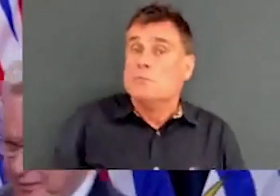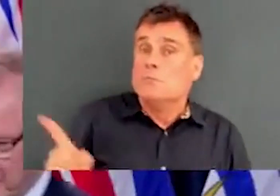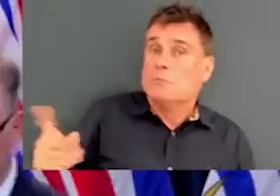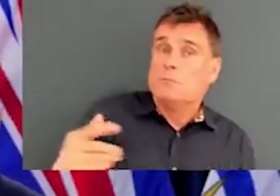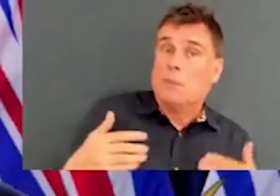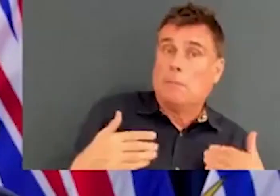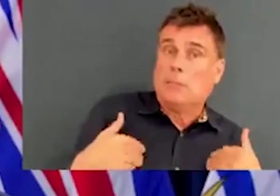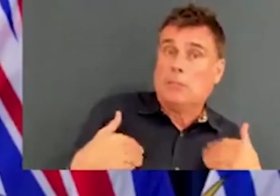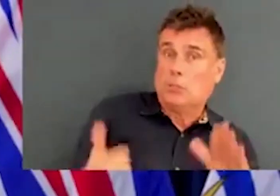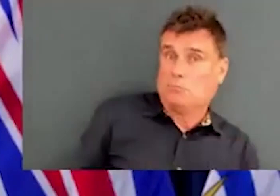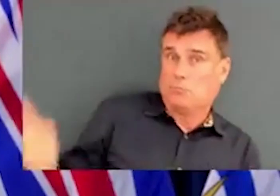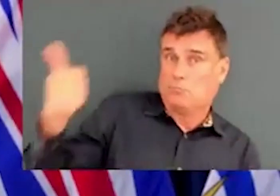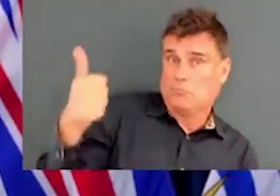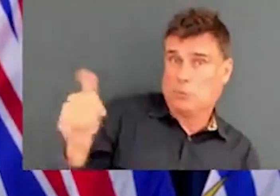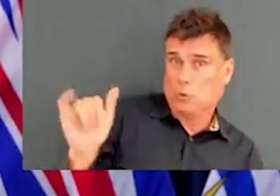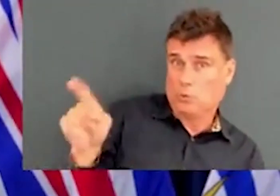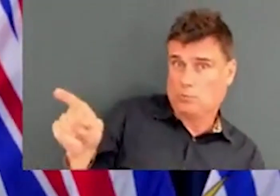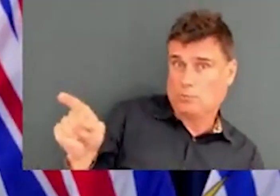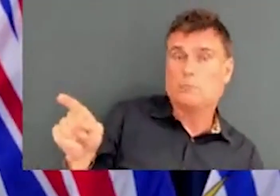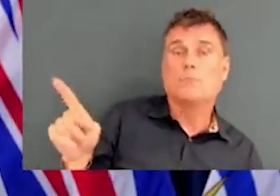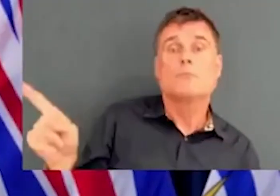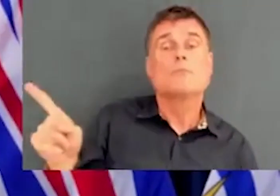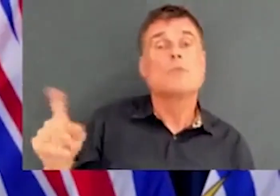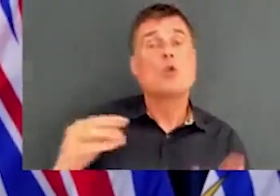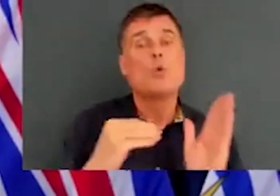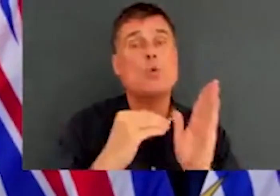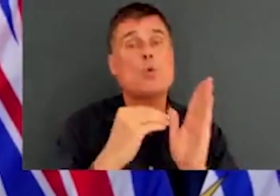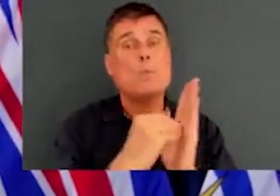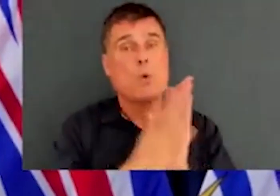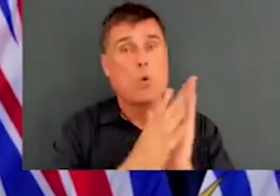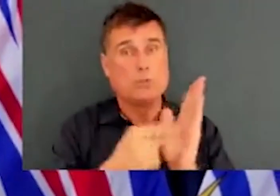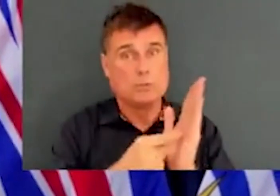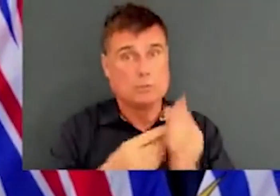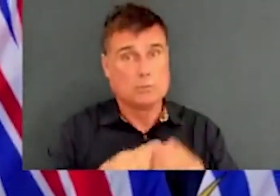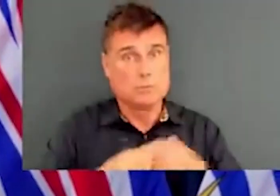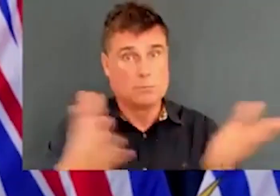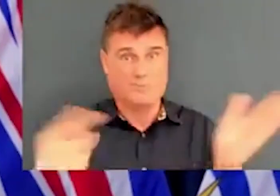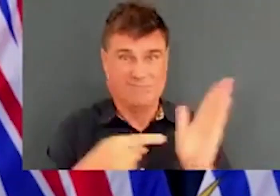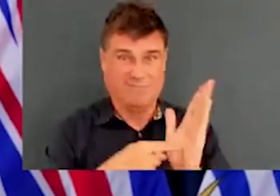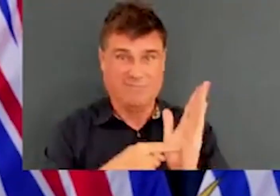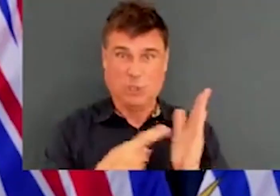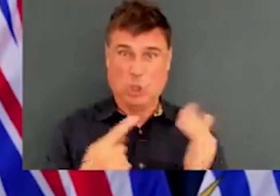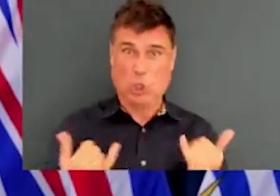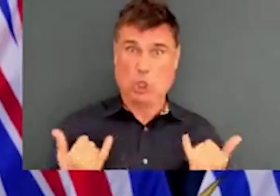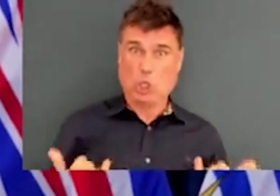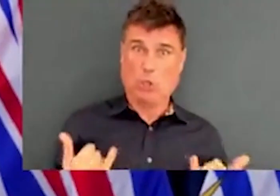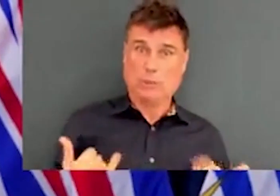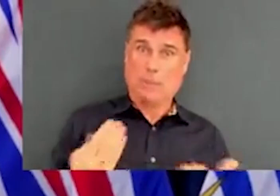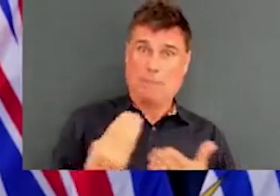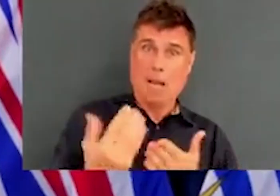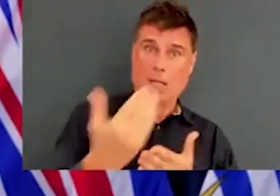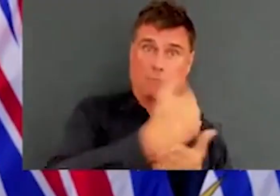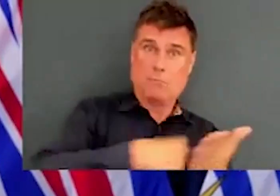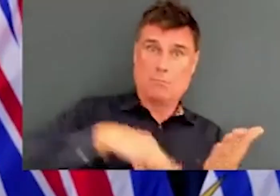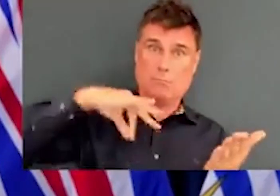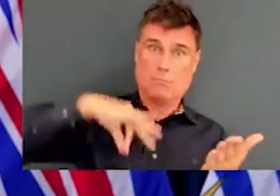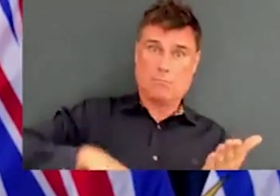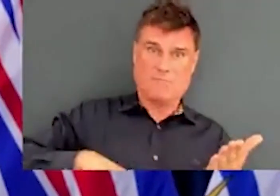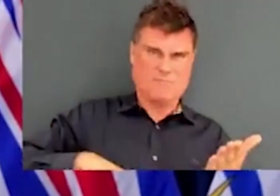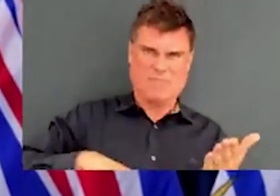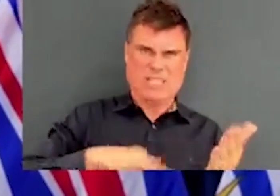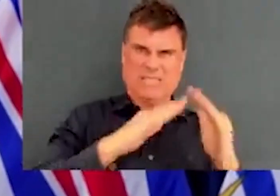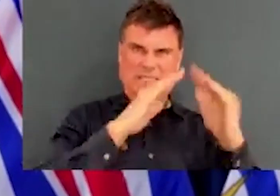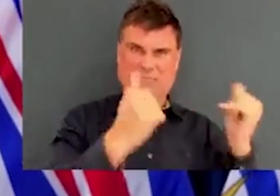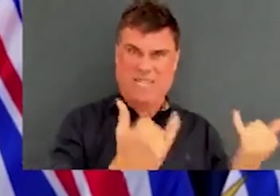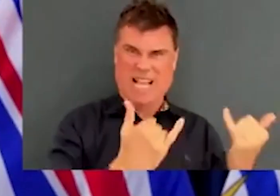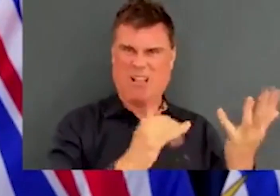current royalty regime is very opaque and complex, difficult to understand. The experts were unable to come up with an